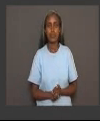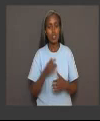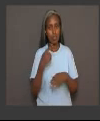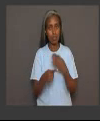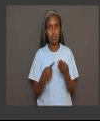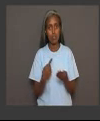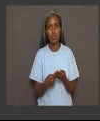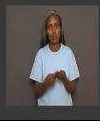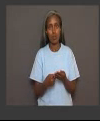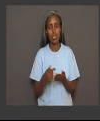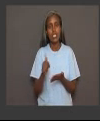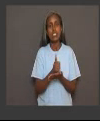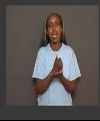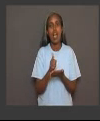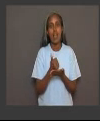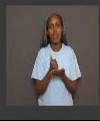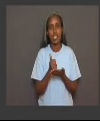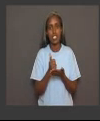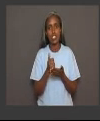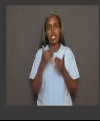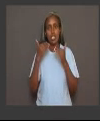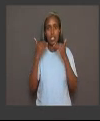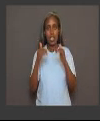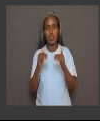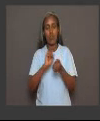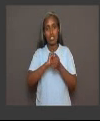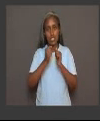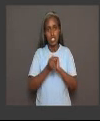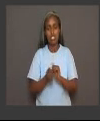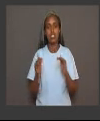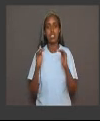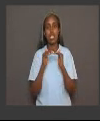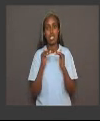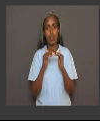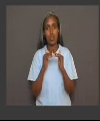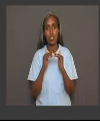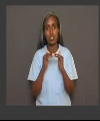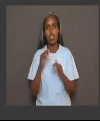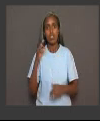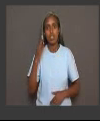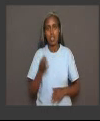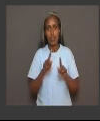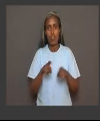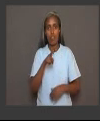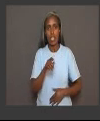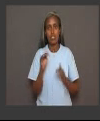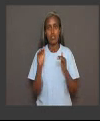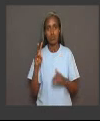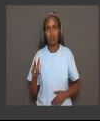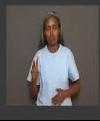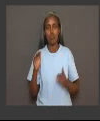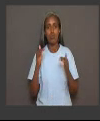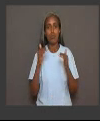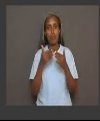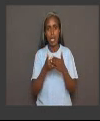So, the average rate of change equals f of x2